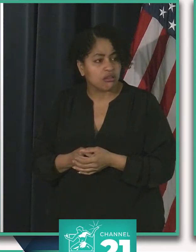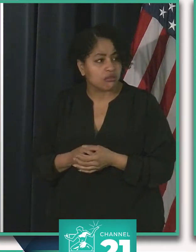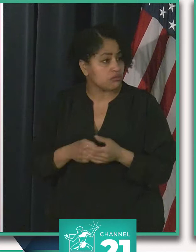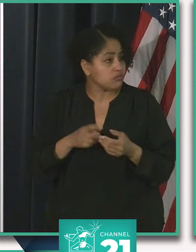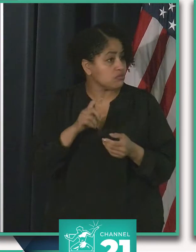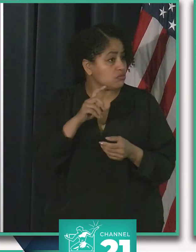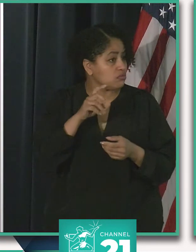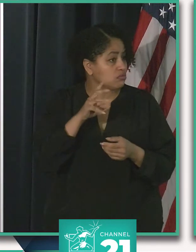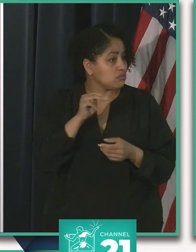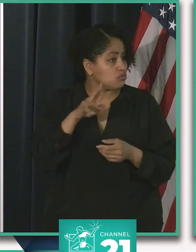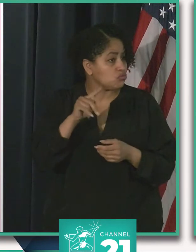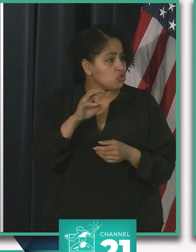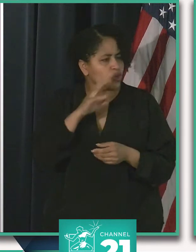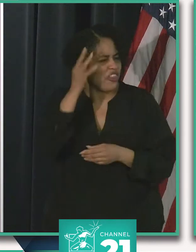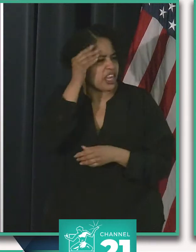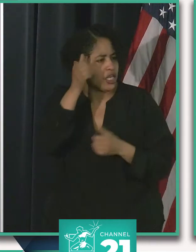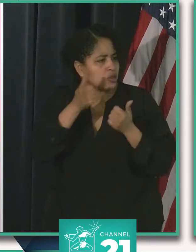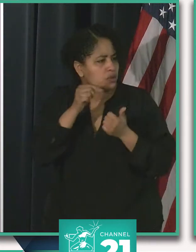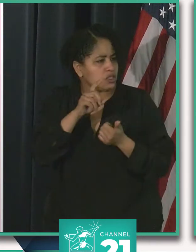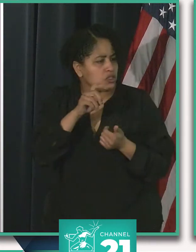Is he muted or is he thinking?